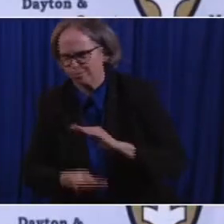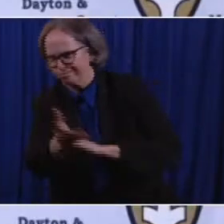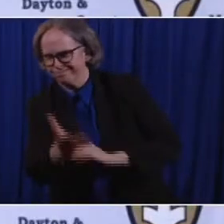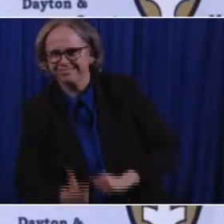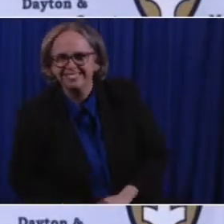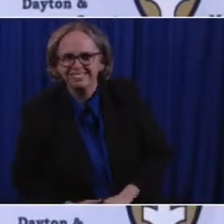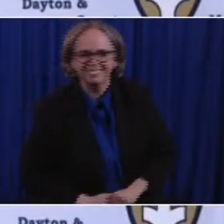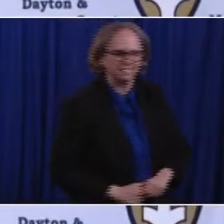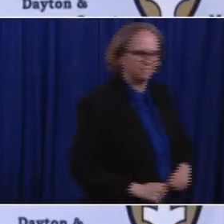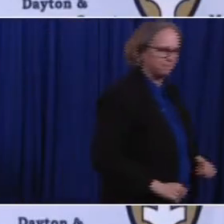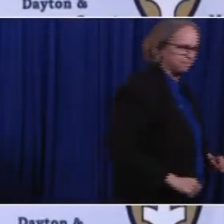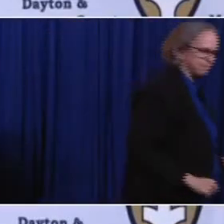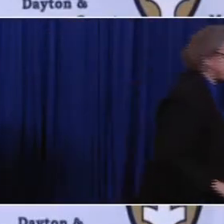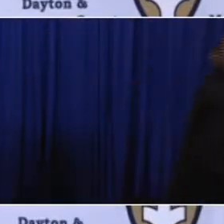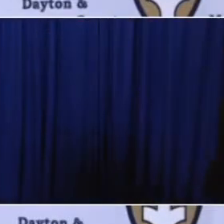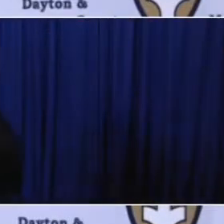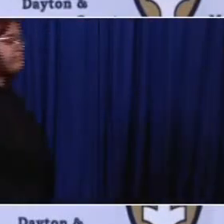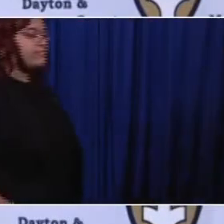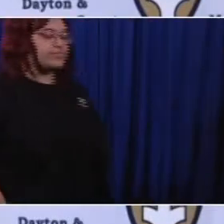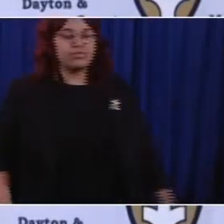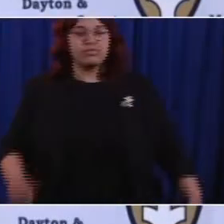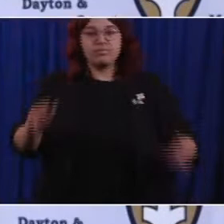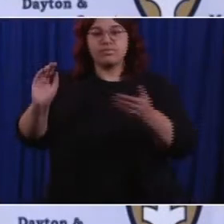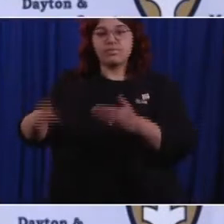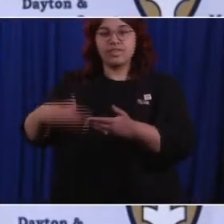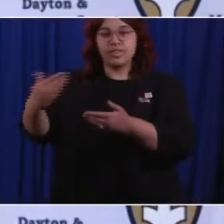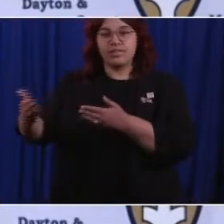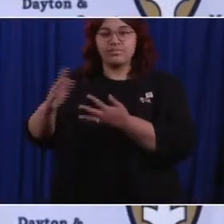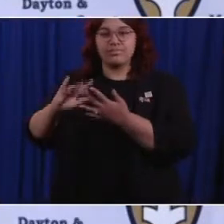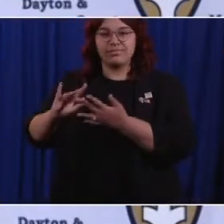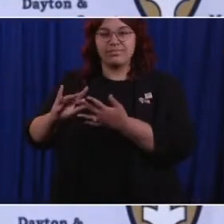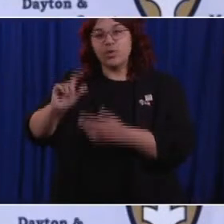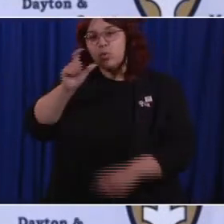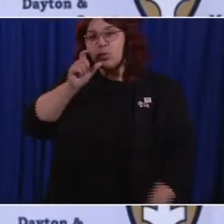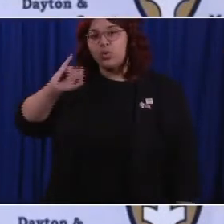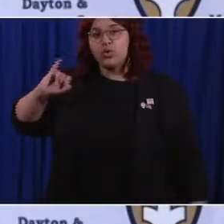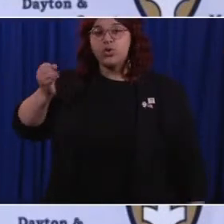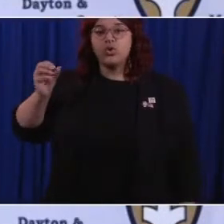Next question online is from Joe Ingles at Ohio Public Radio and Television.